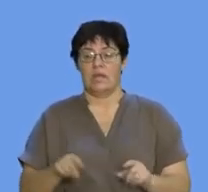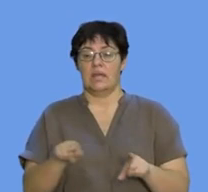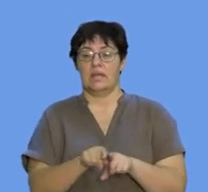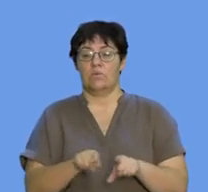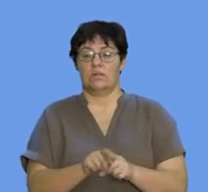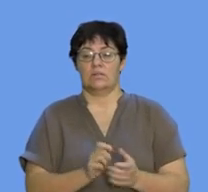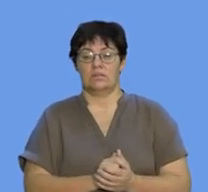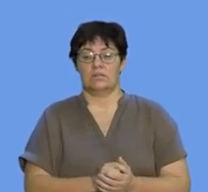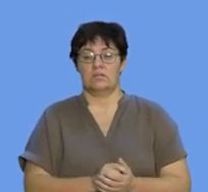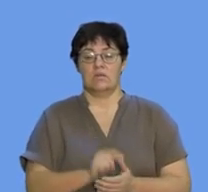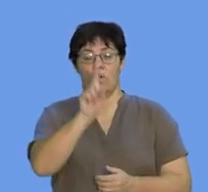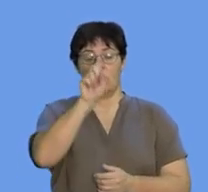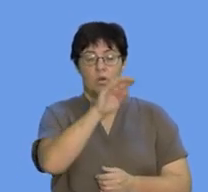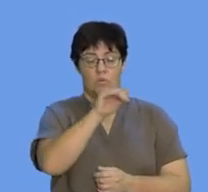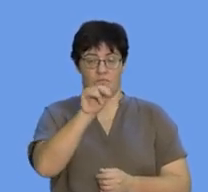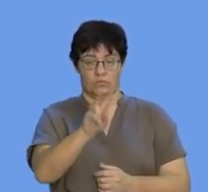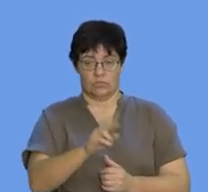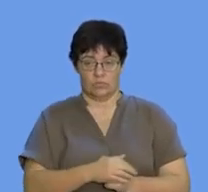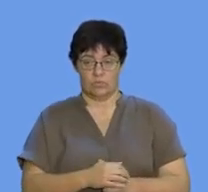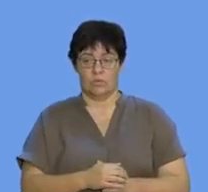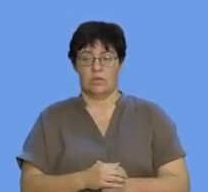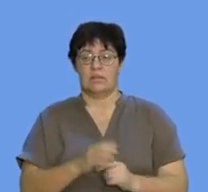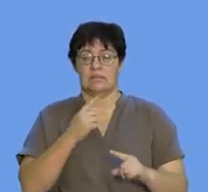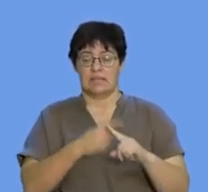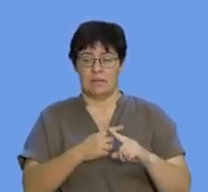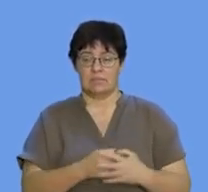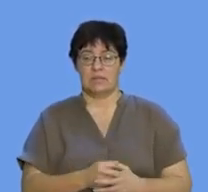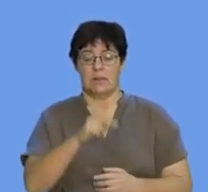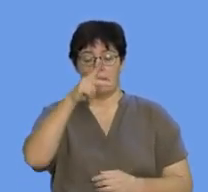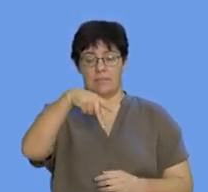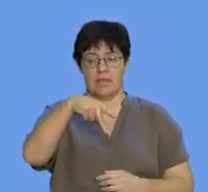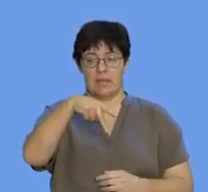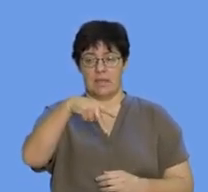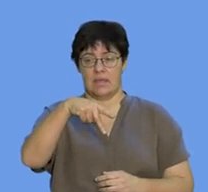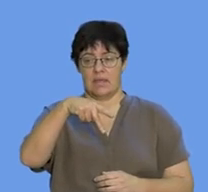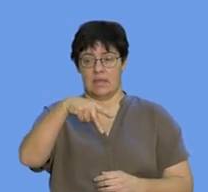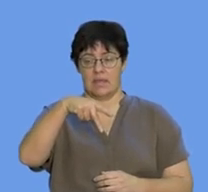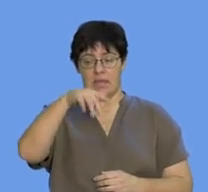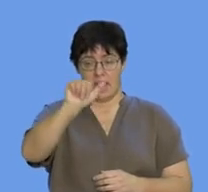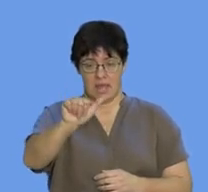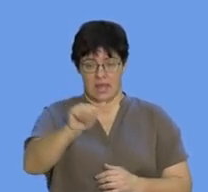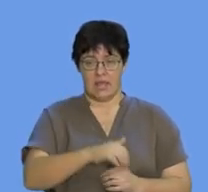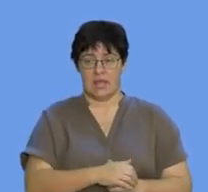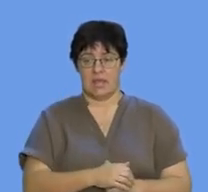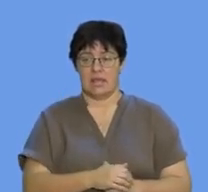be equals to 1 over 2 multiplied by